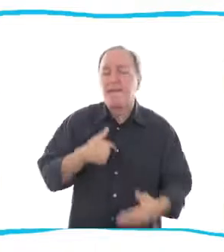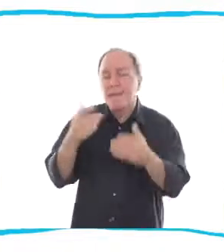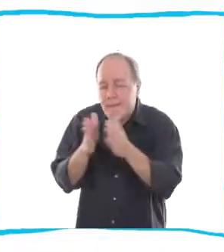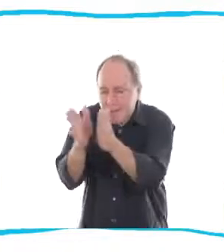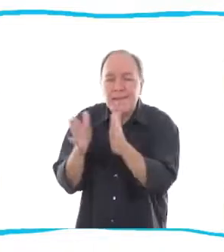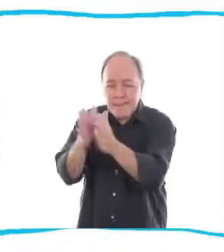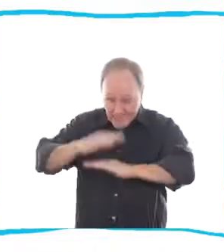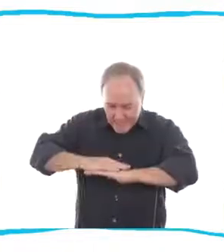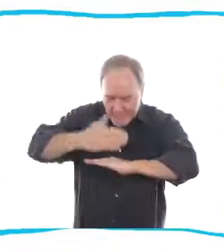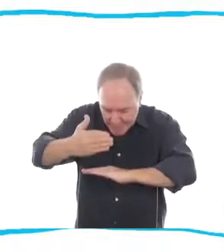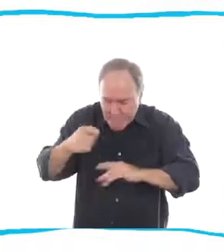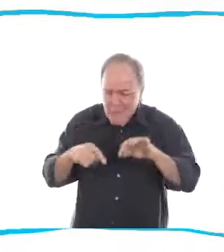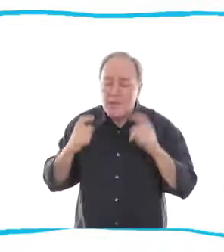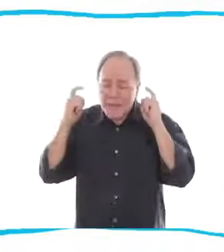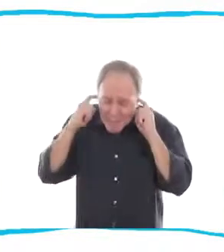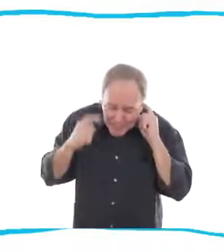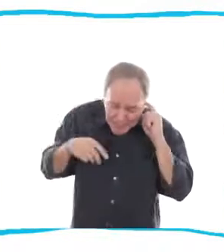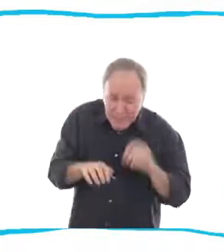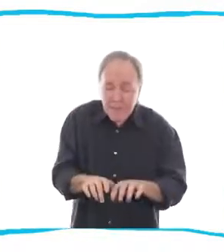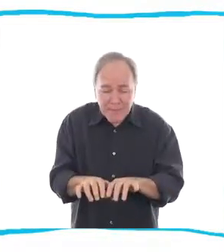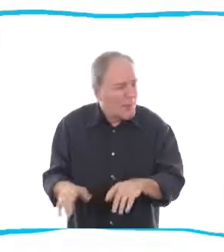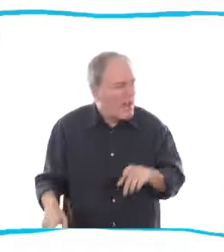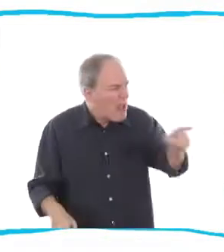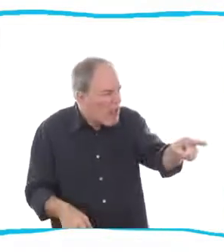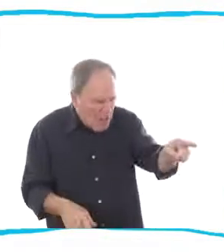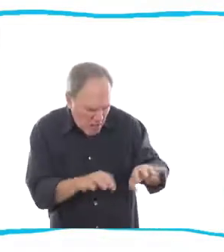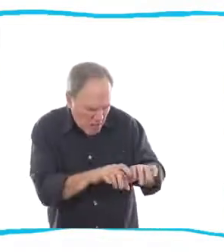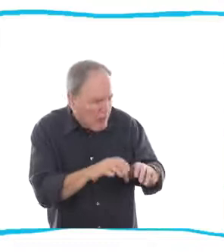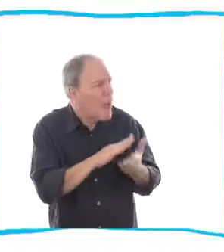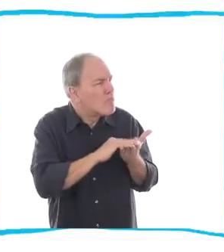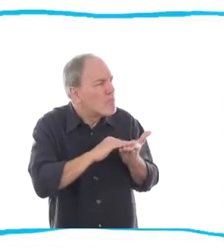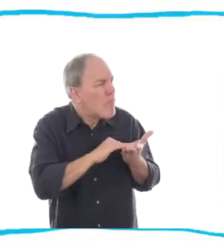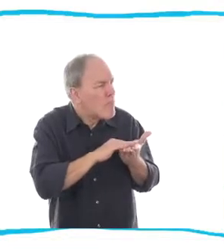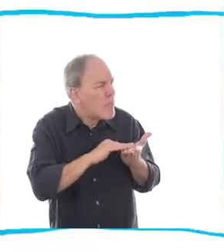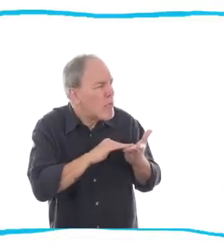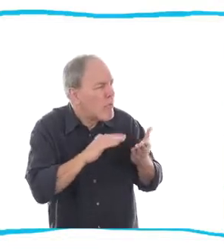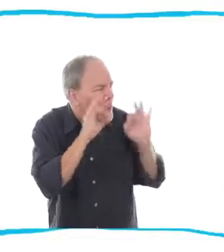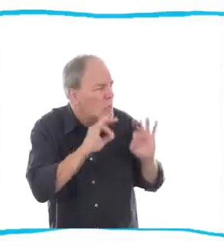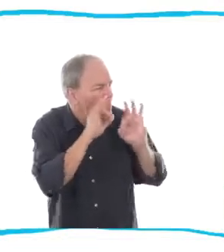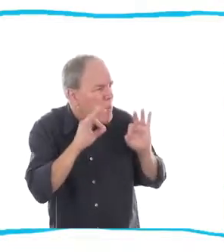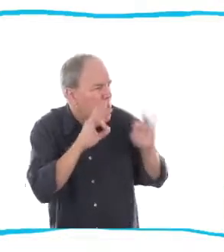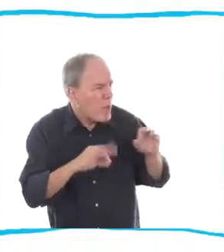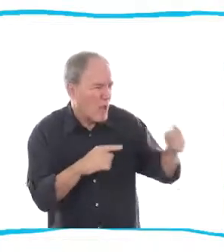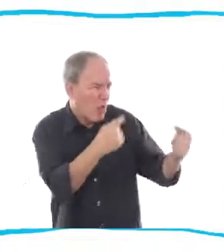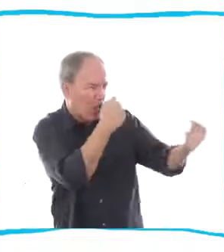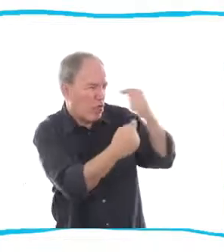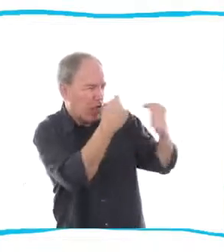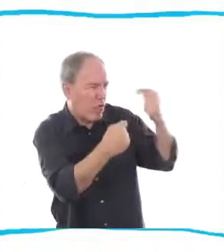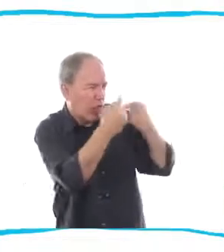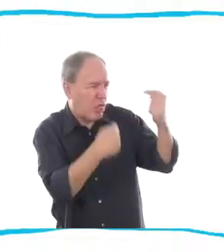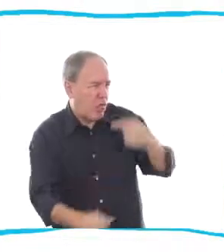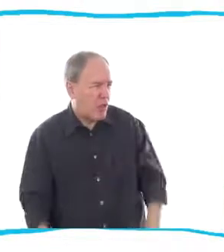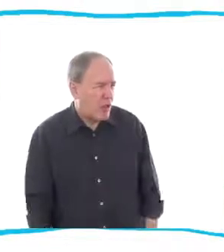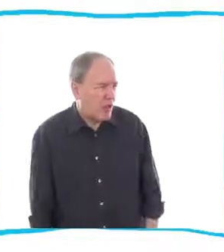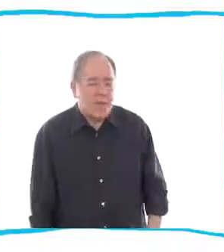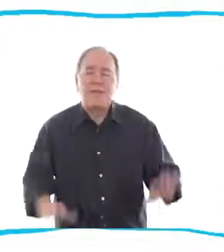reader actually meant. Even then, he was like, your keyboard does not have braille. How do you know what you're typing? You're fooling me and you cannot fool